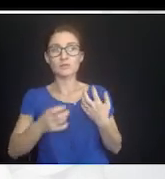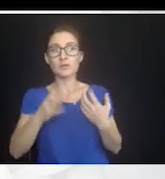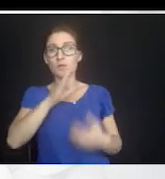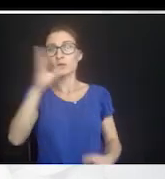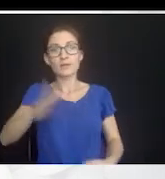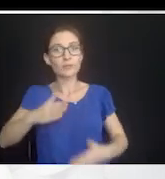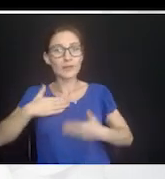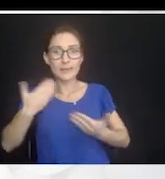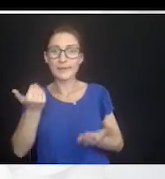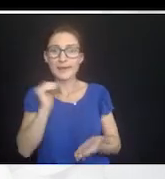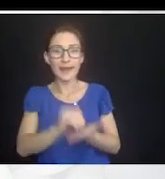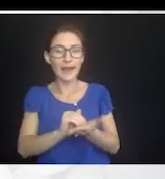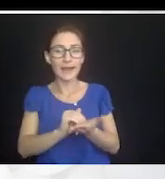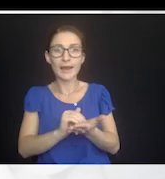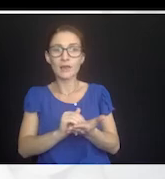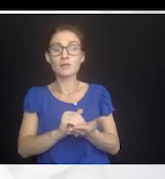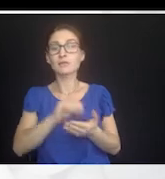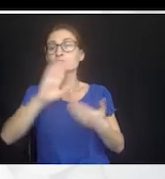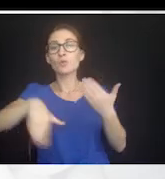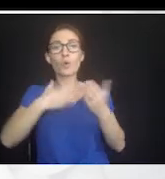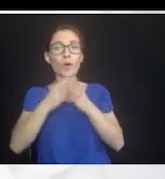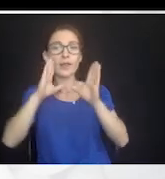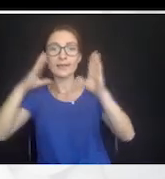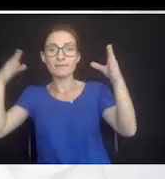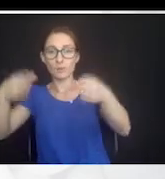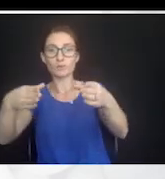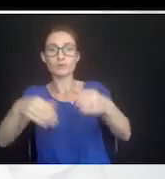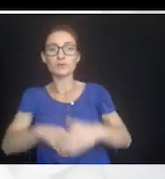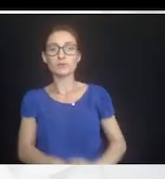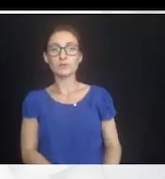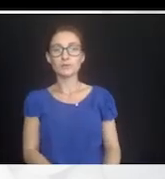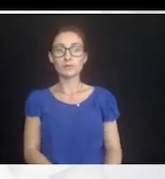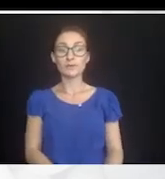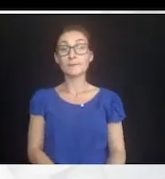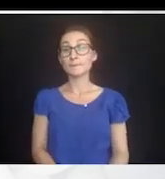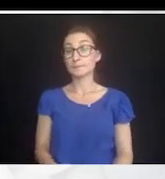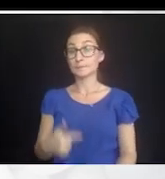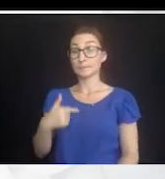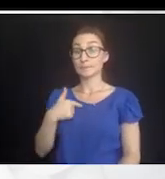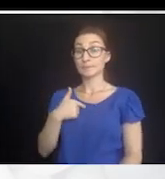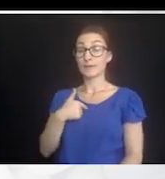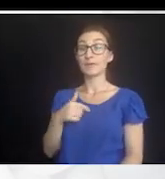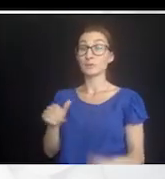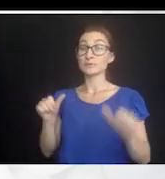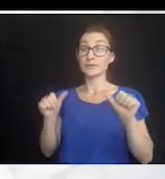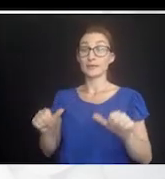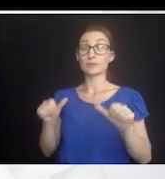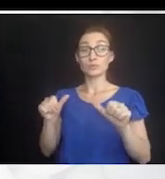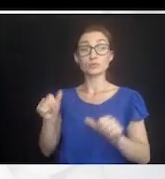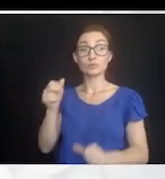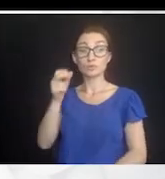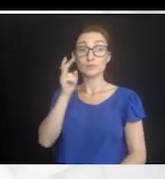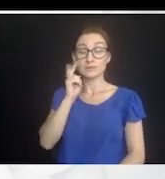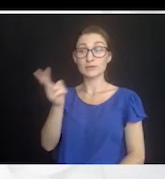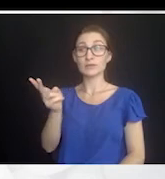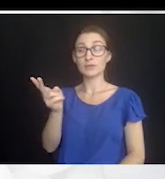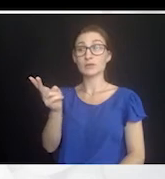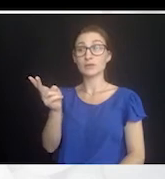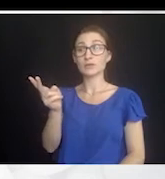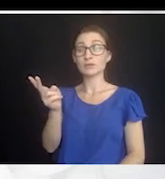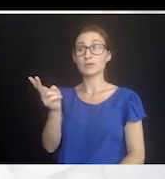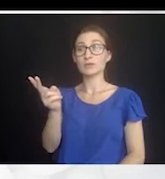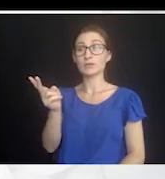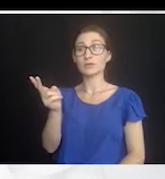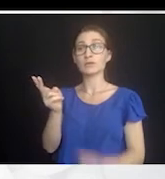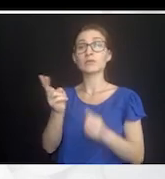and that's the cause of all my problems and I'm never going to be happy again. That's all you can see. I